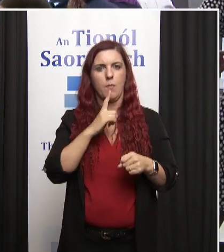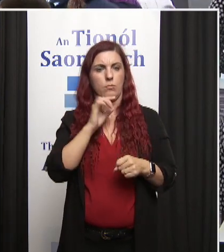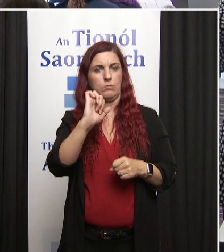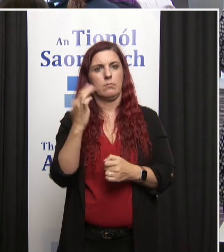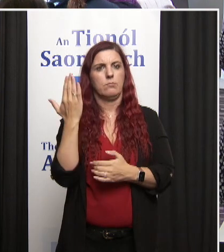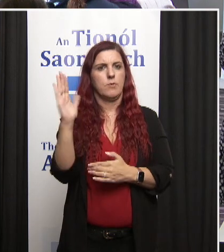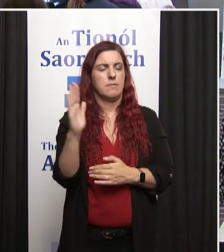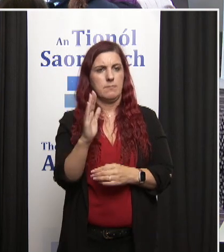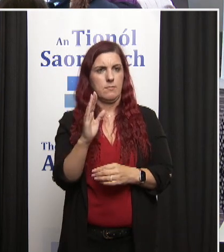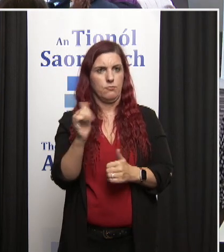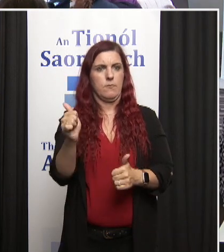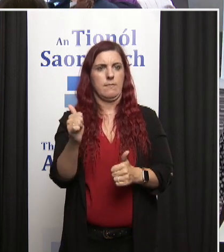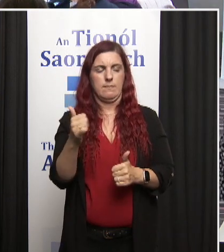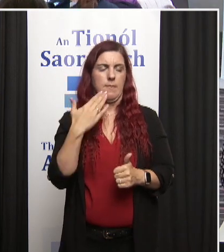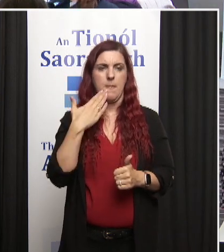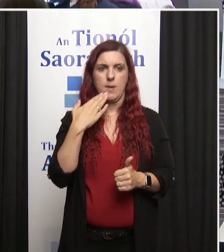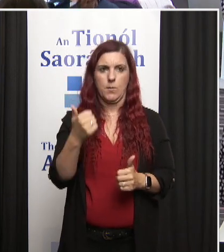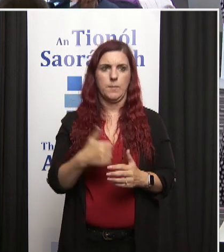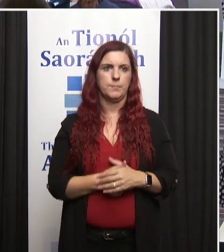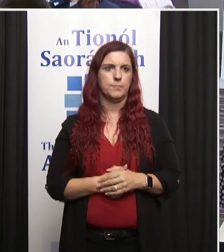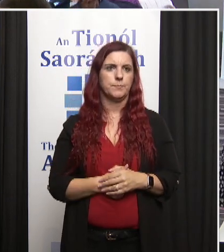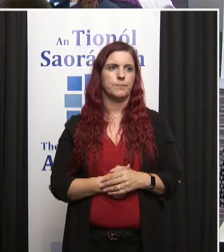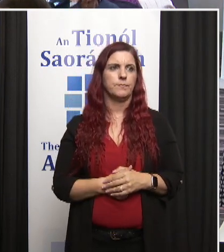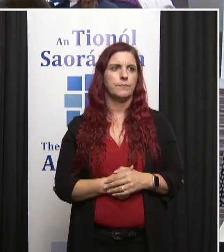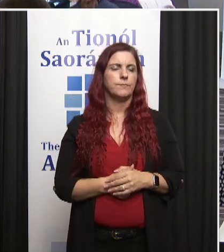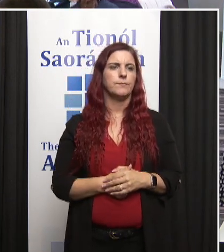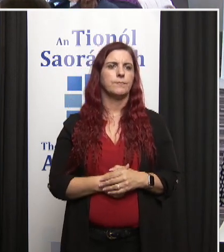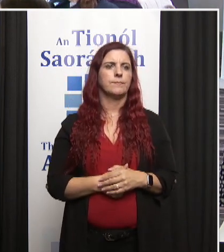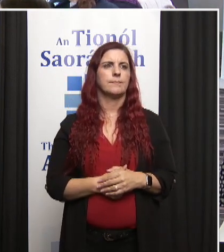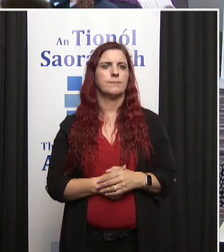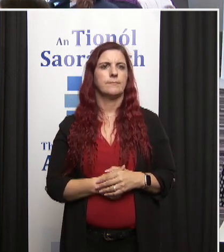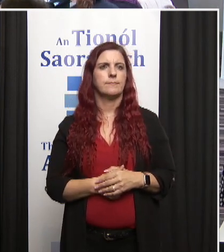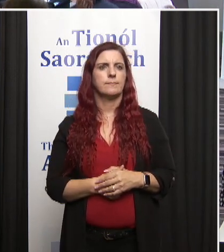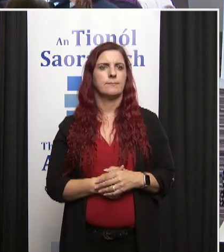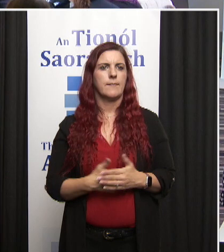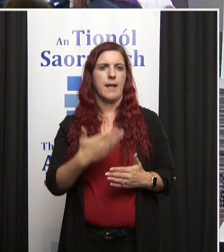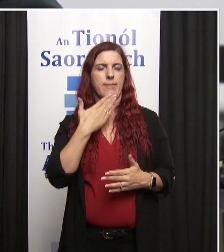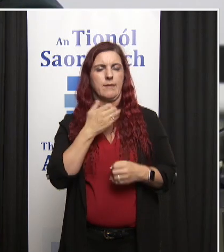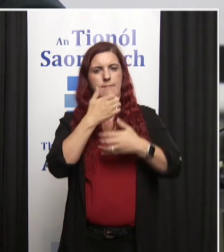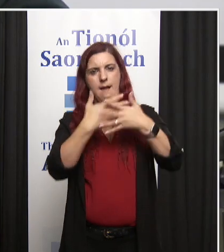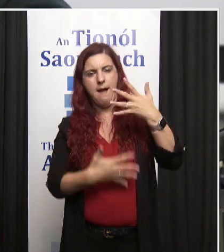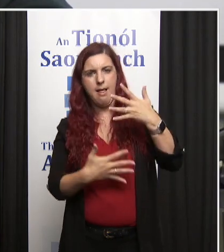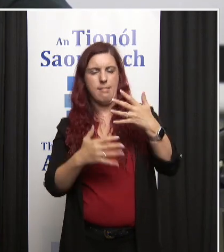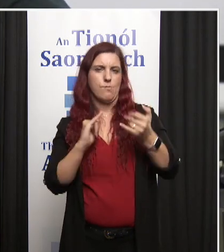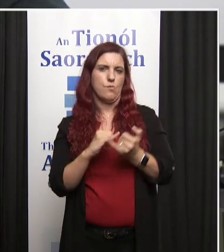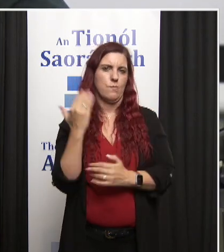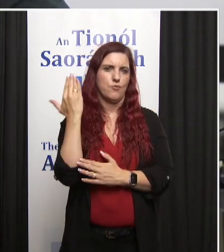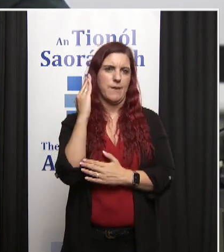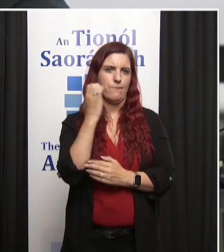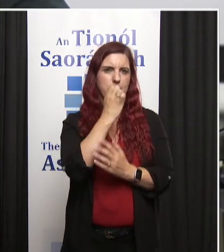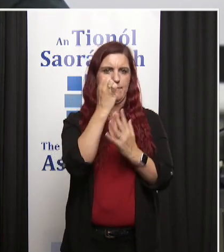presentations were very impressive from the groups. So I'd like to thank Janice, Nicole, Sophie, James, Luke,